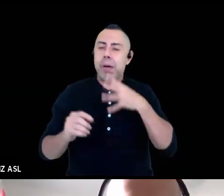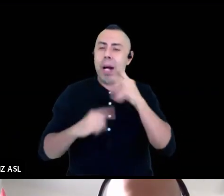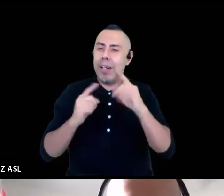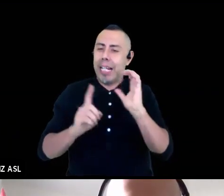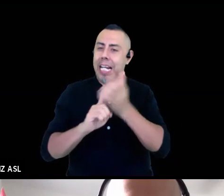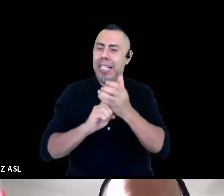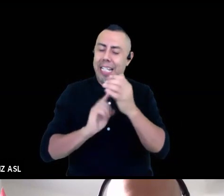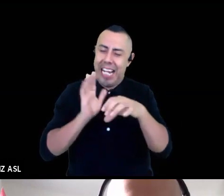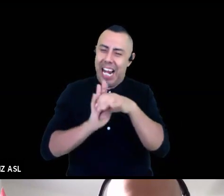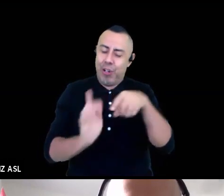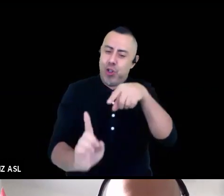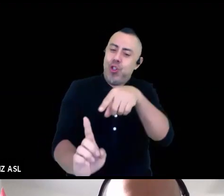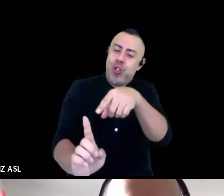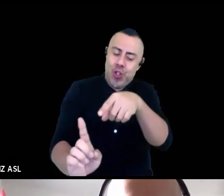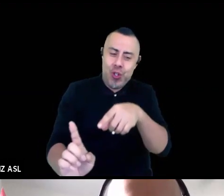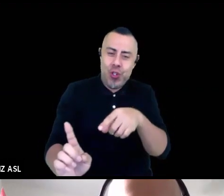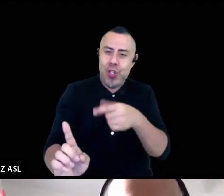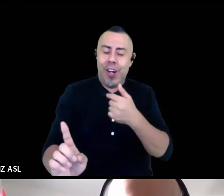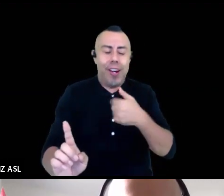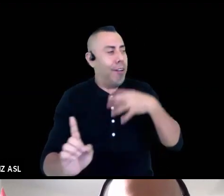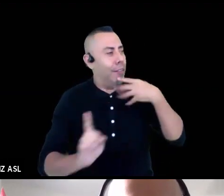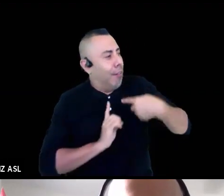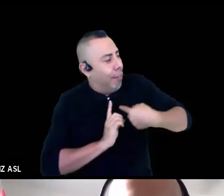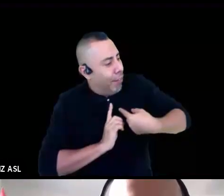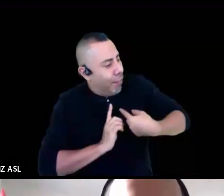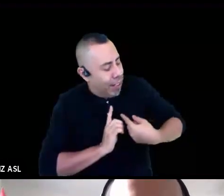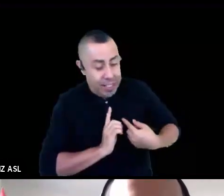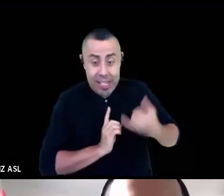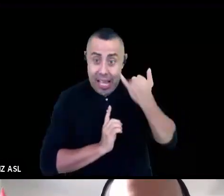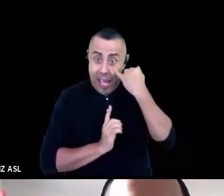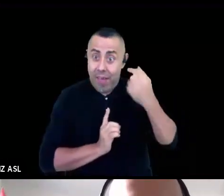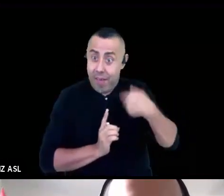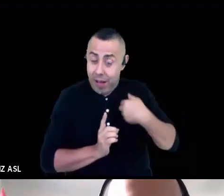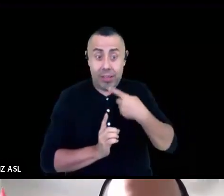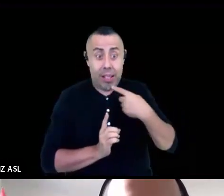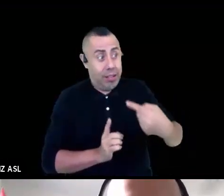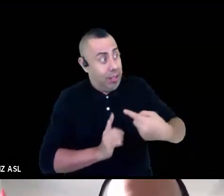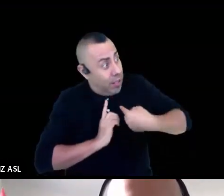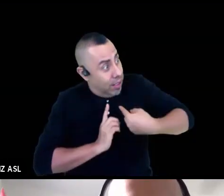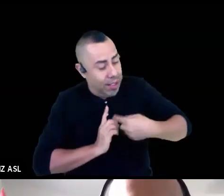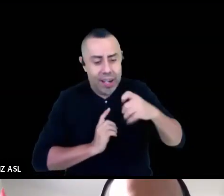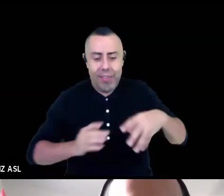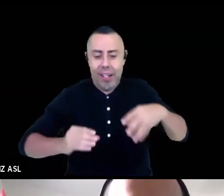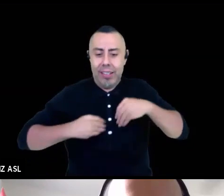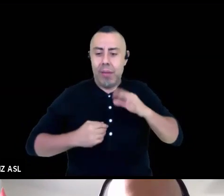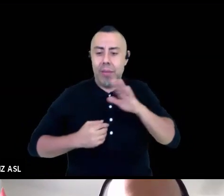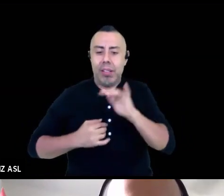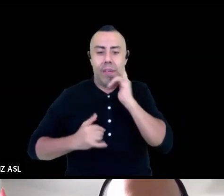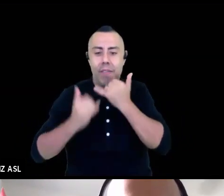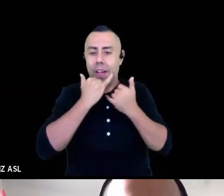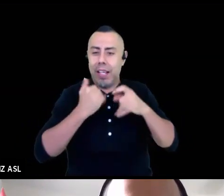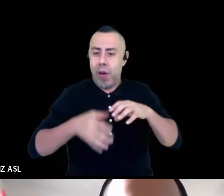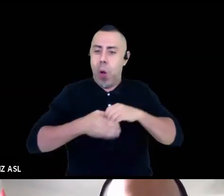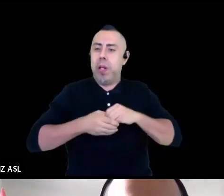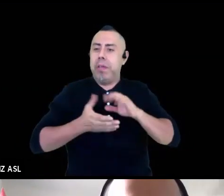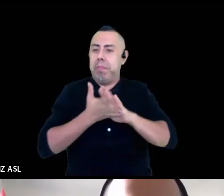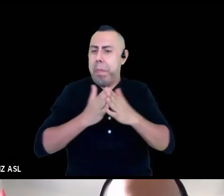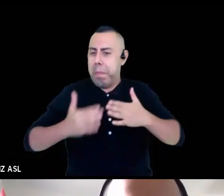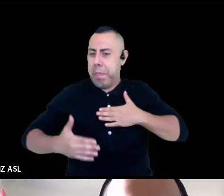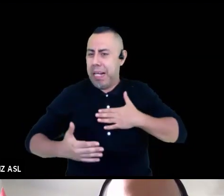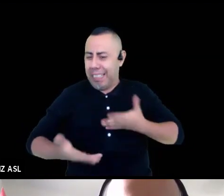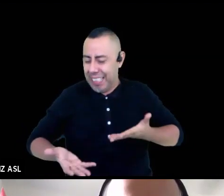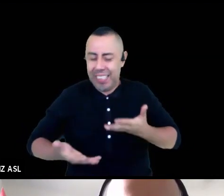And then I have to take ownership of his flaws. And I do think this scene is exciting because in the context of